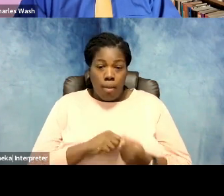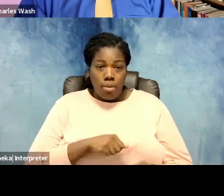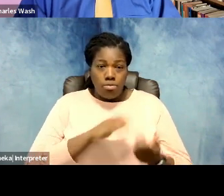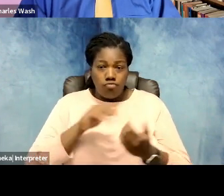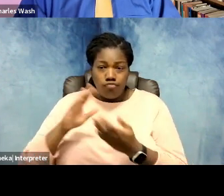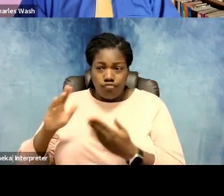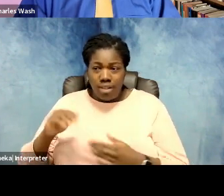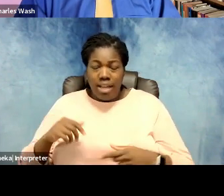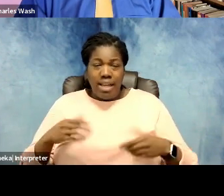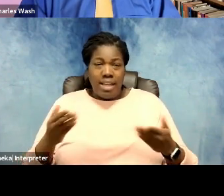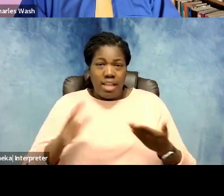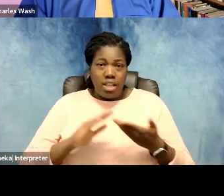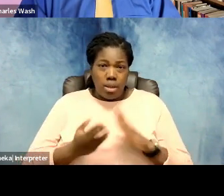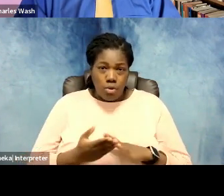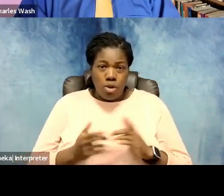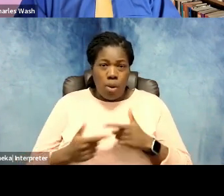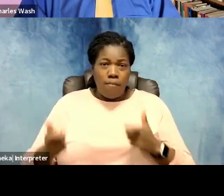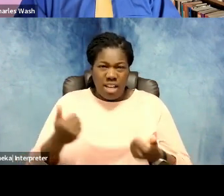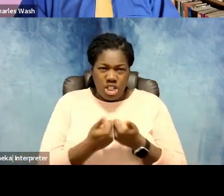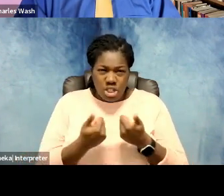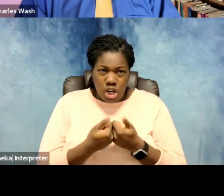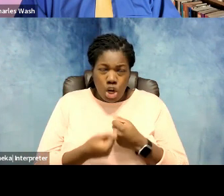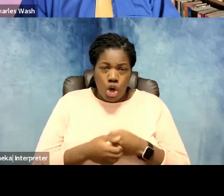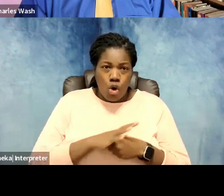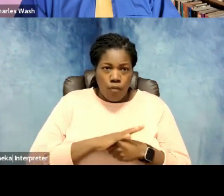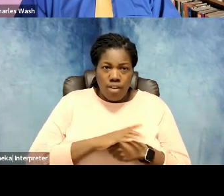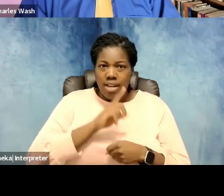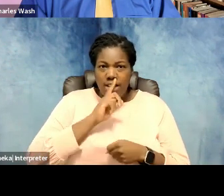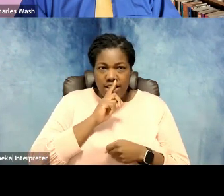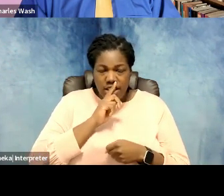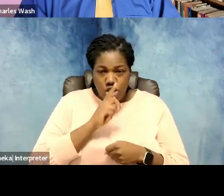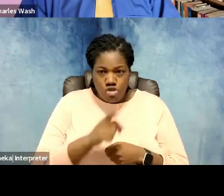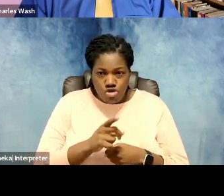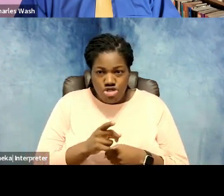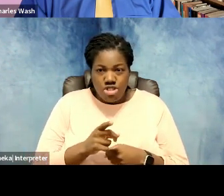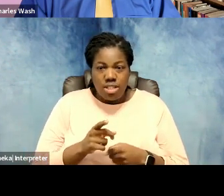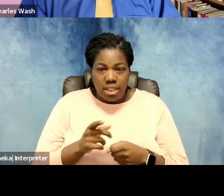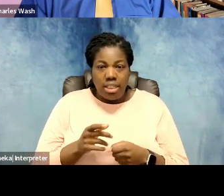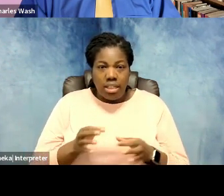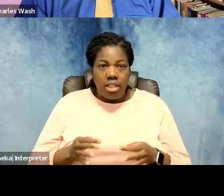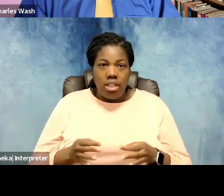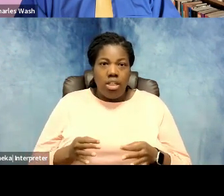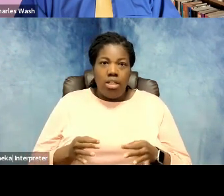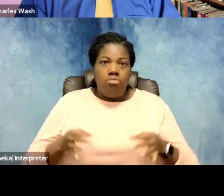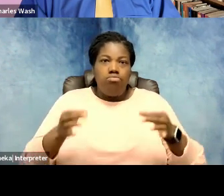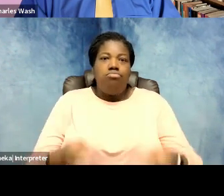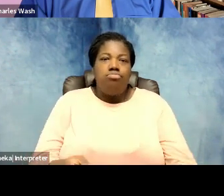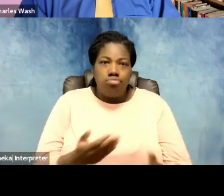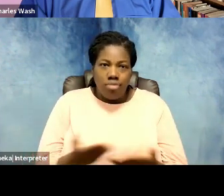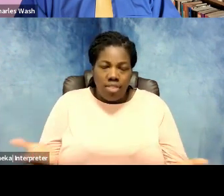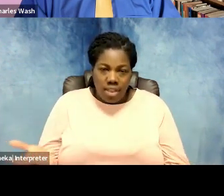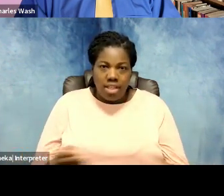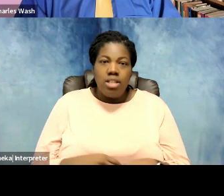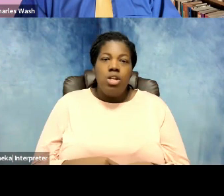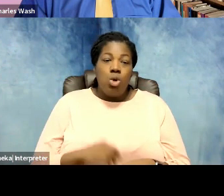now, really big challenges, right? You know, the pandemic has really set us back in a lot of different ways, going from this environment to the at-home